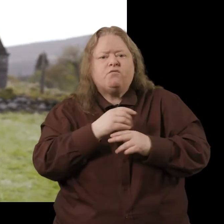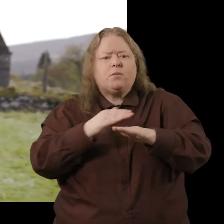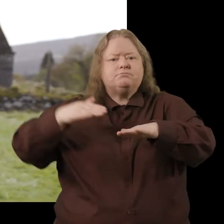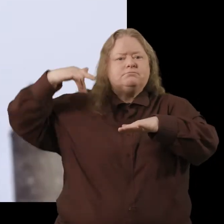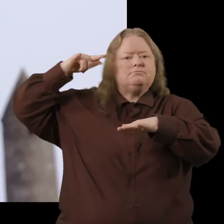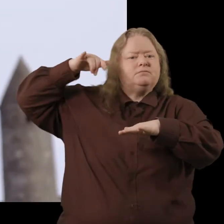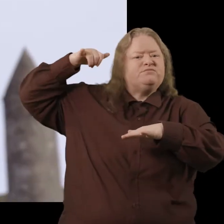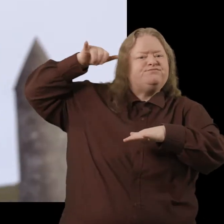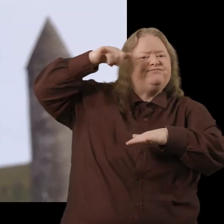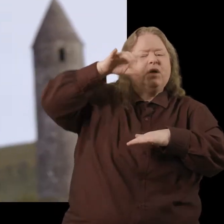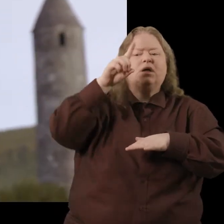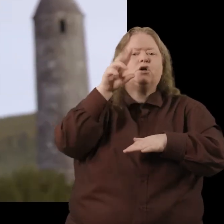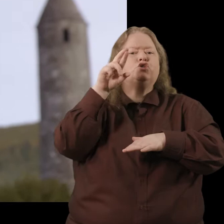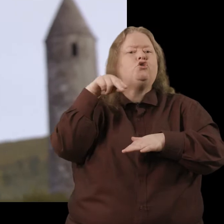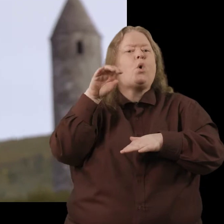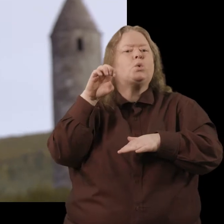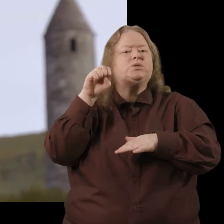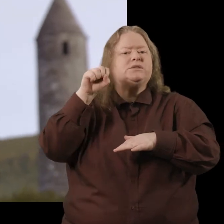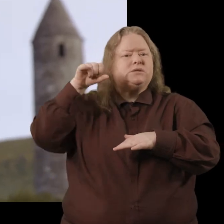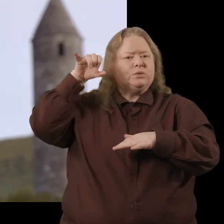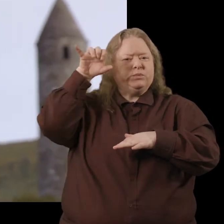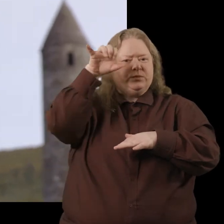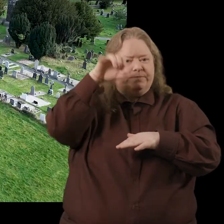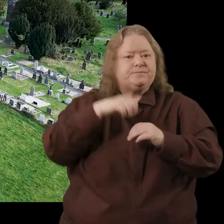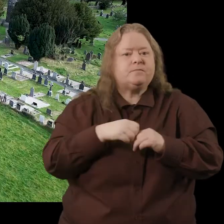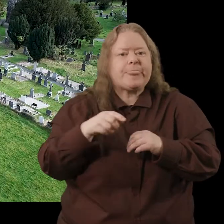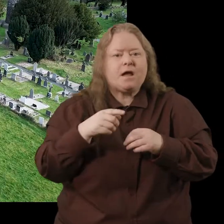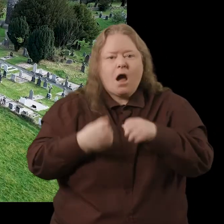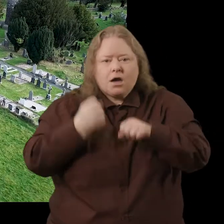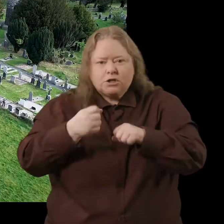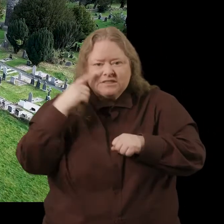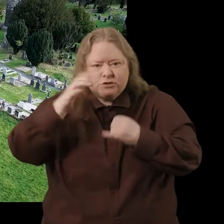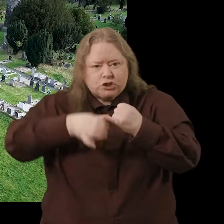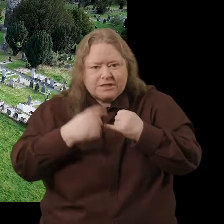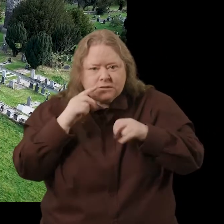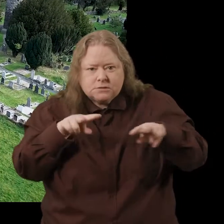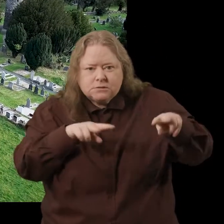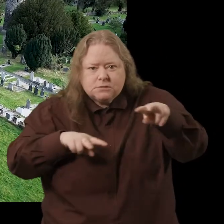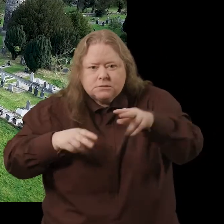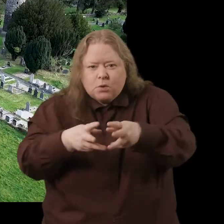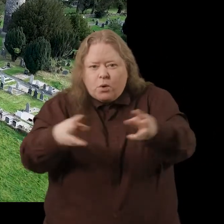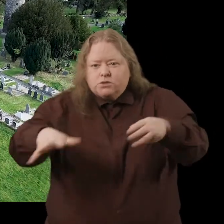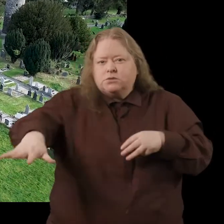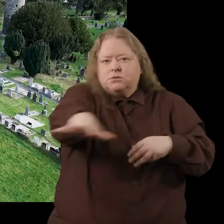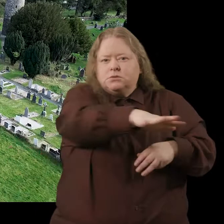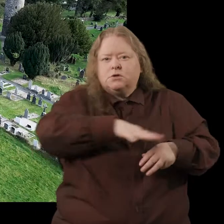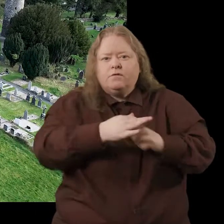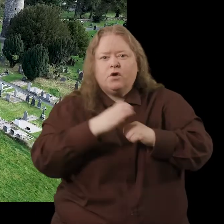drones. This gives archaeologists a different perspective, and they can look at the wider landscape for clues.